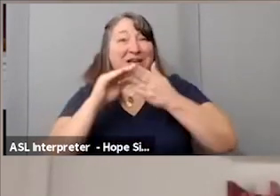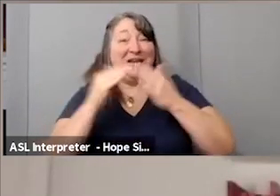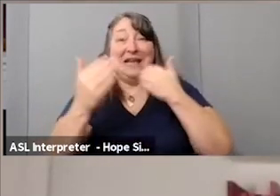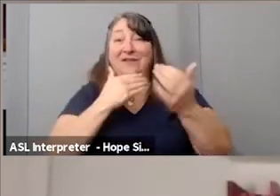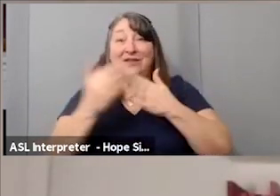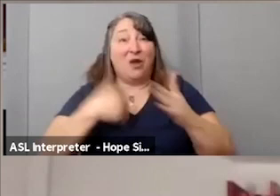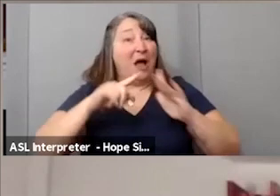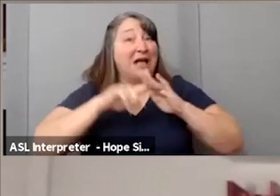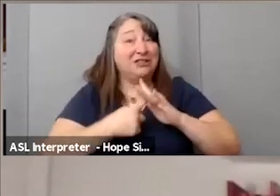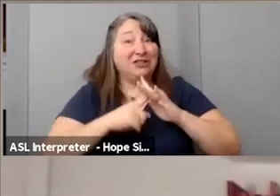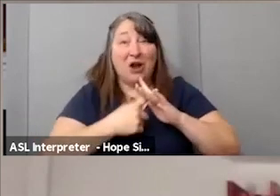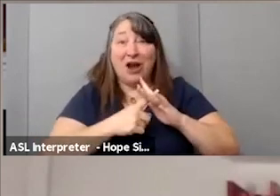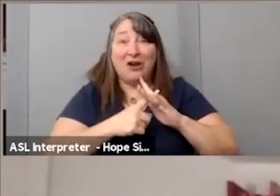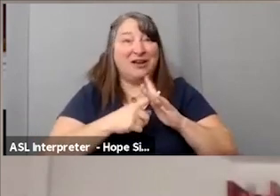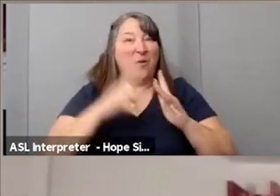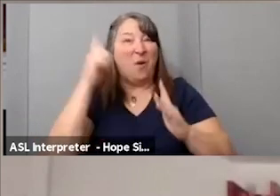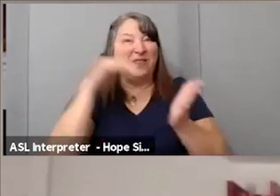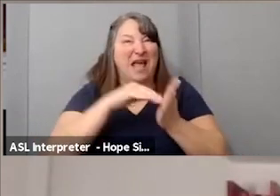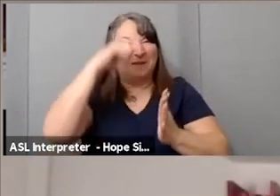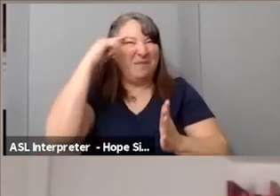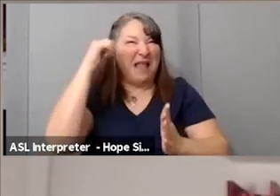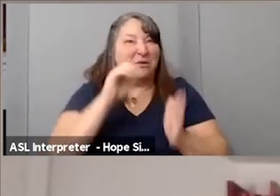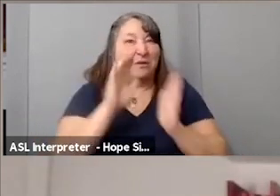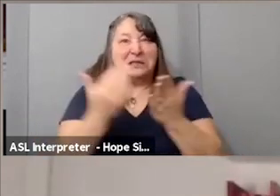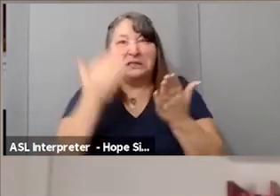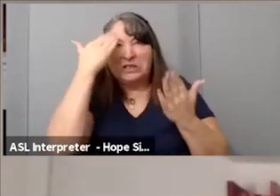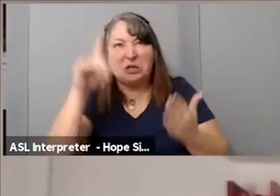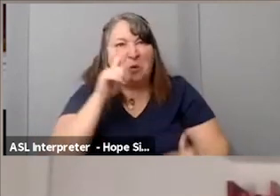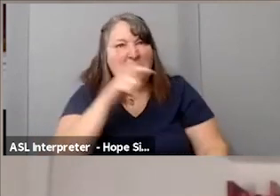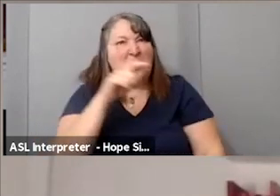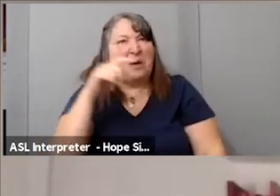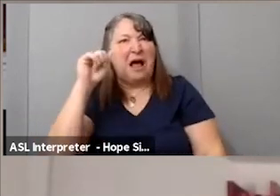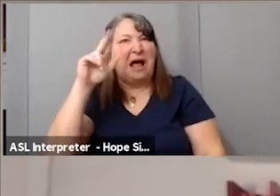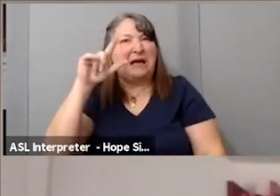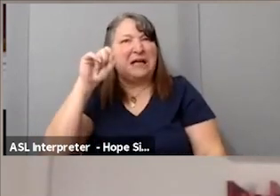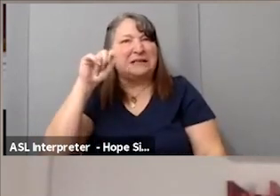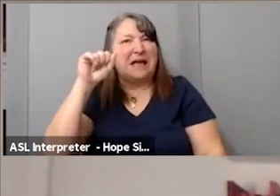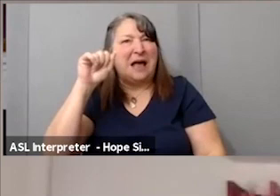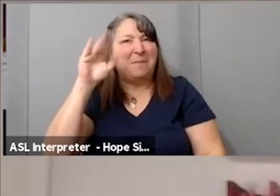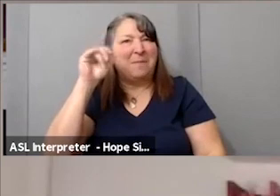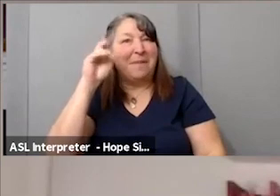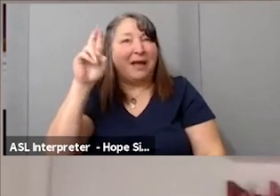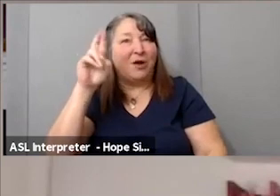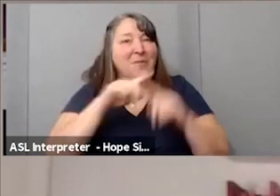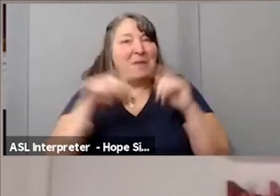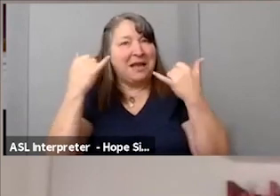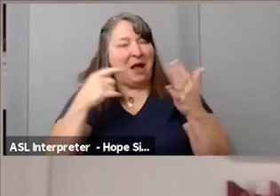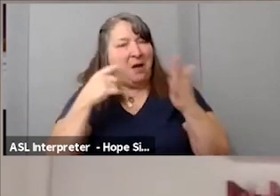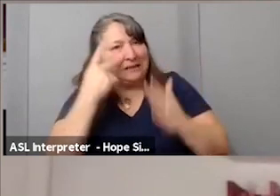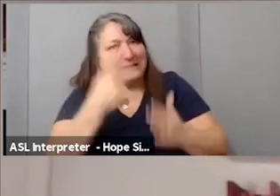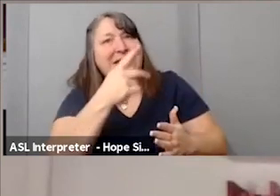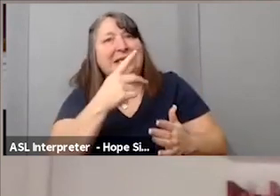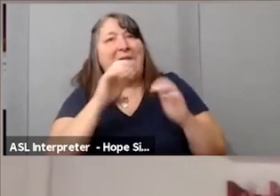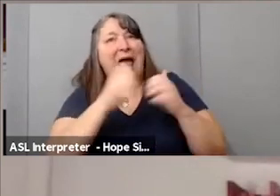started 1000 Black Girl Books, she is a huge influence and a huge example of how history can repeat itself for the better. And that I've been able to